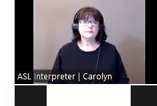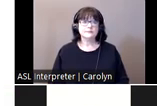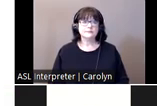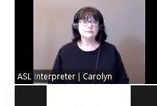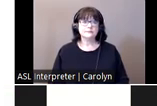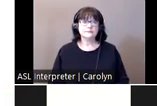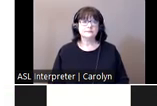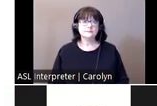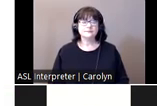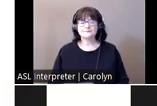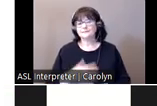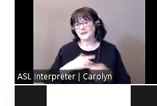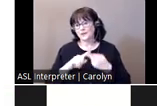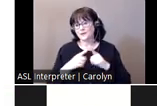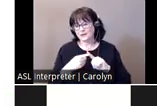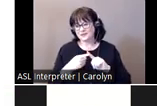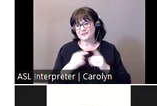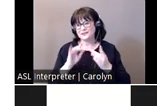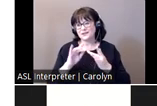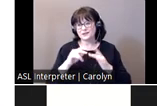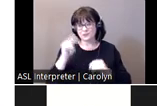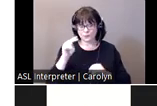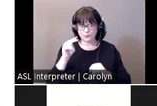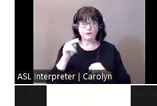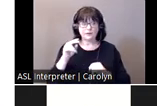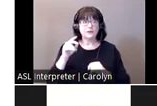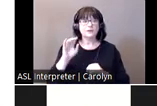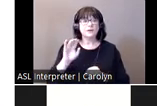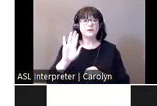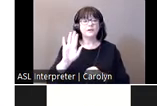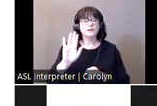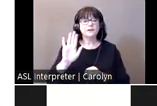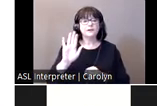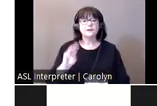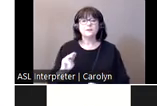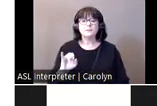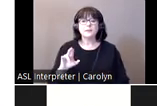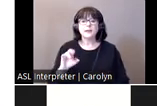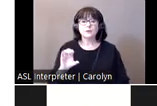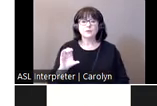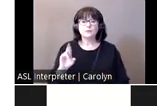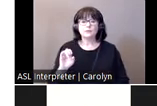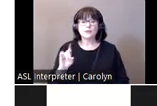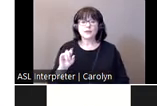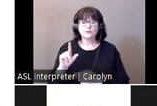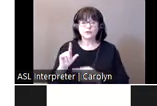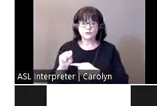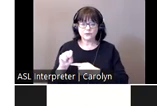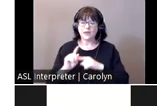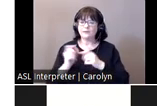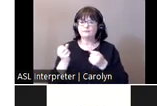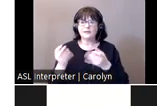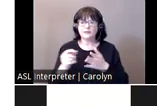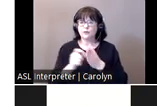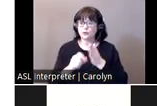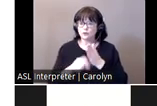So our friends at Contact North have a micro-credential, a number of micro-credential articles on their